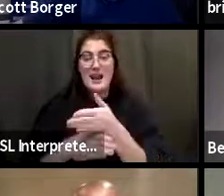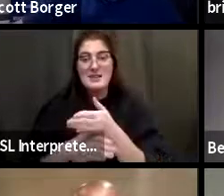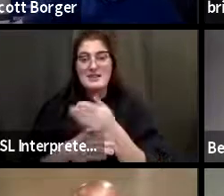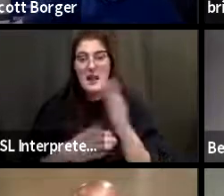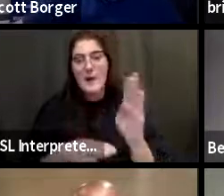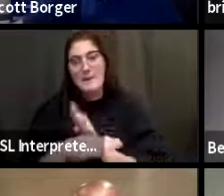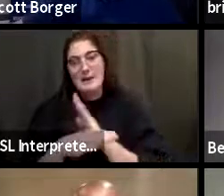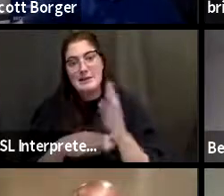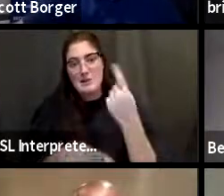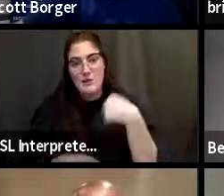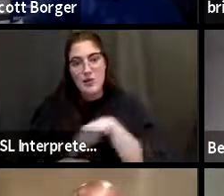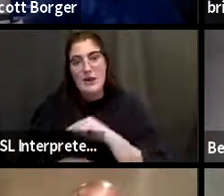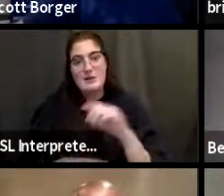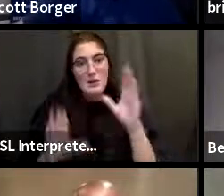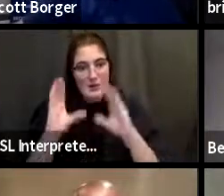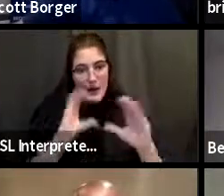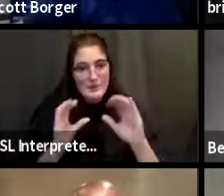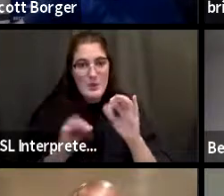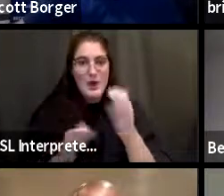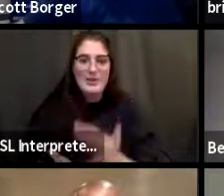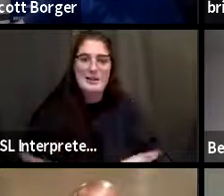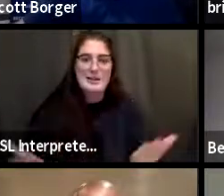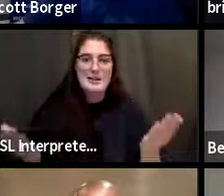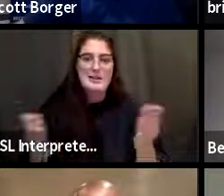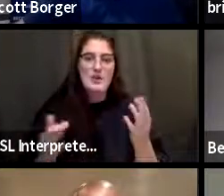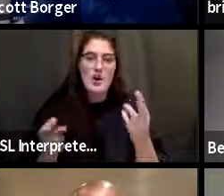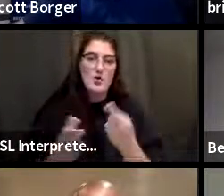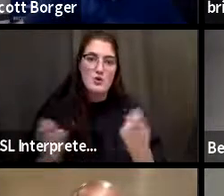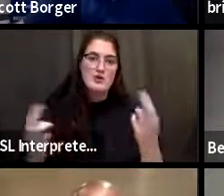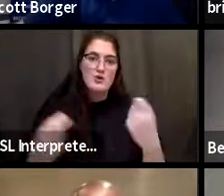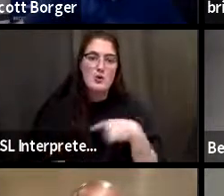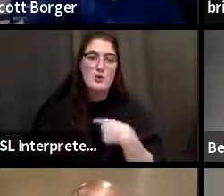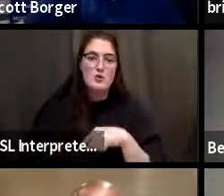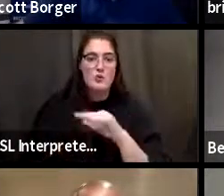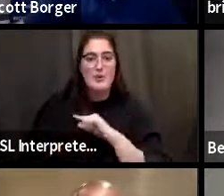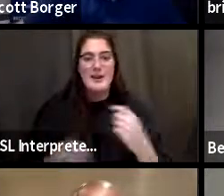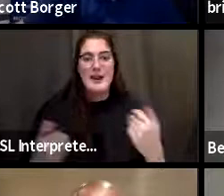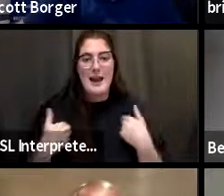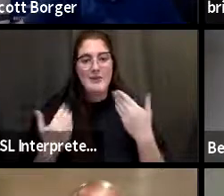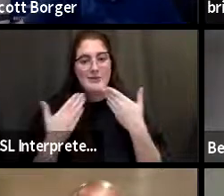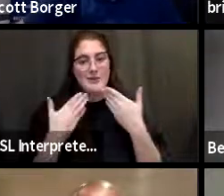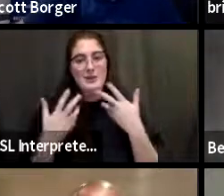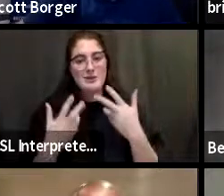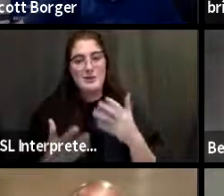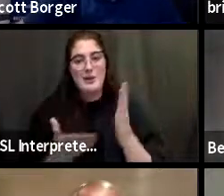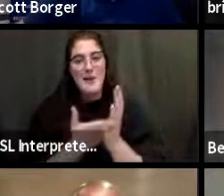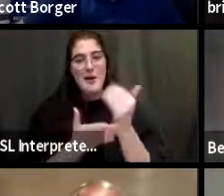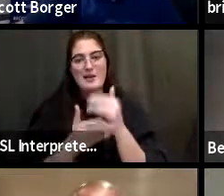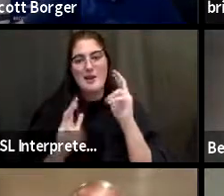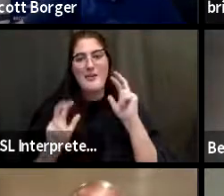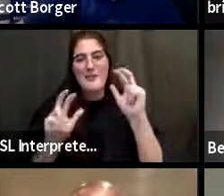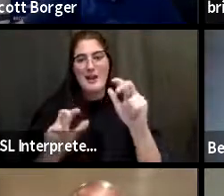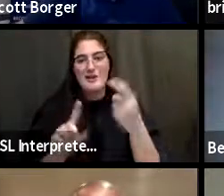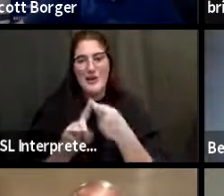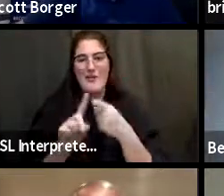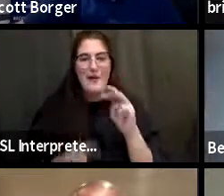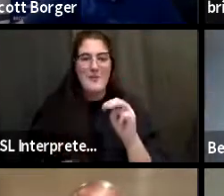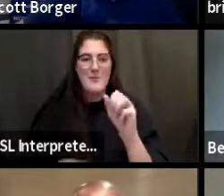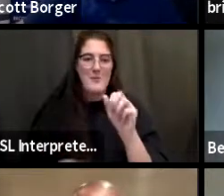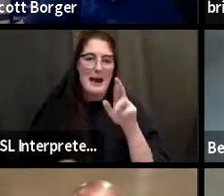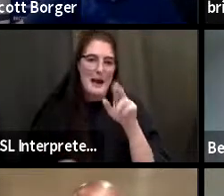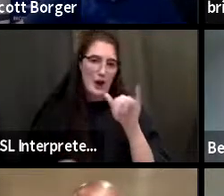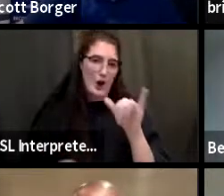investigate. These are resources that we are bringing to the community thanks to the budgetary investments that we receive from Mayor Bowser.